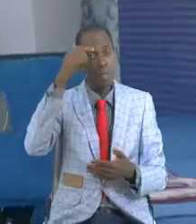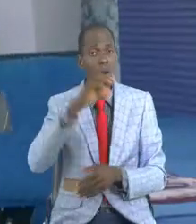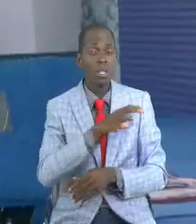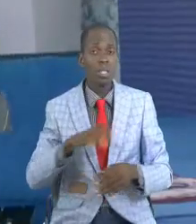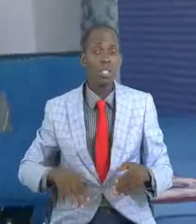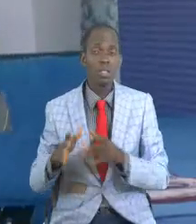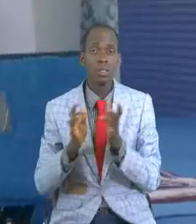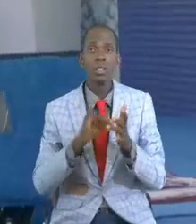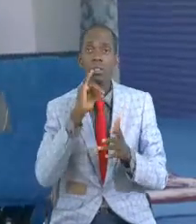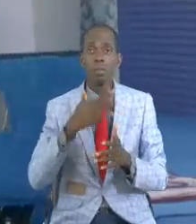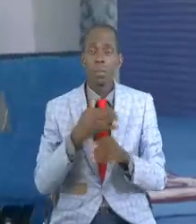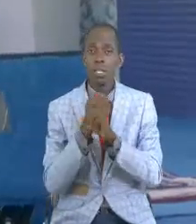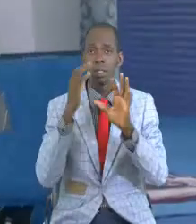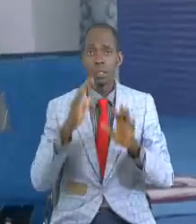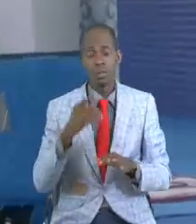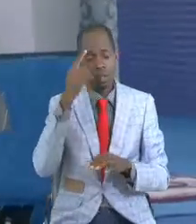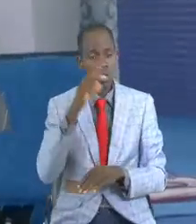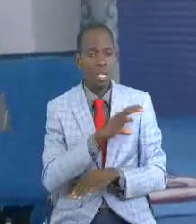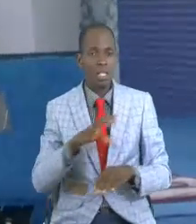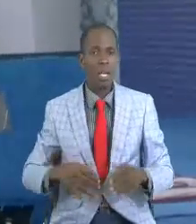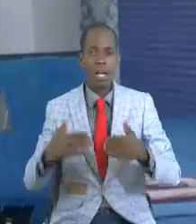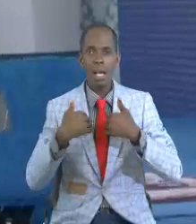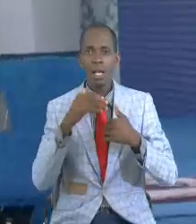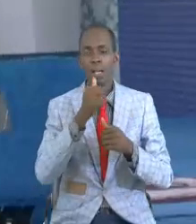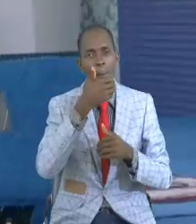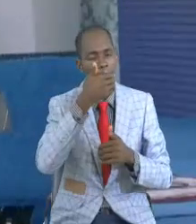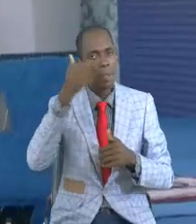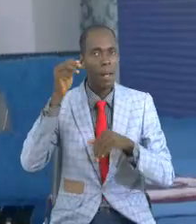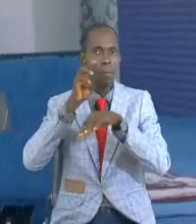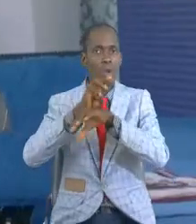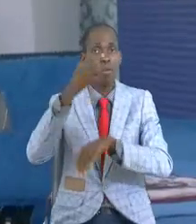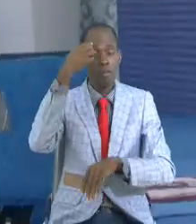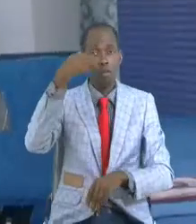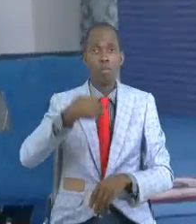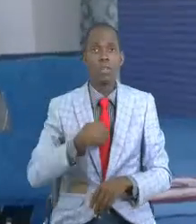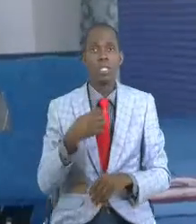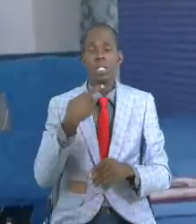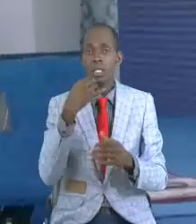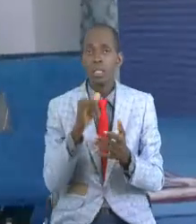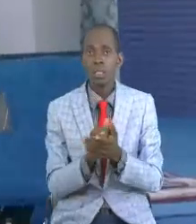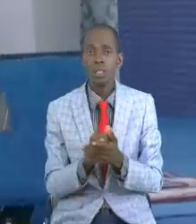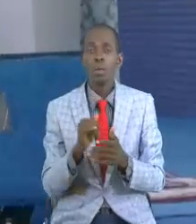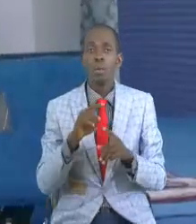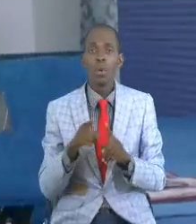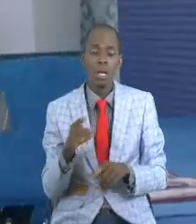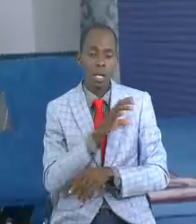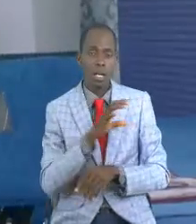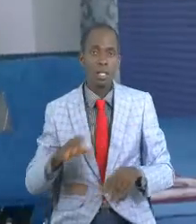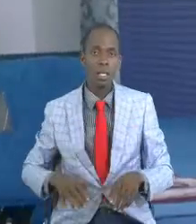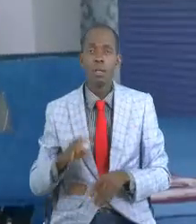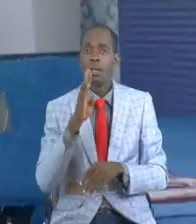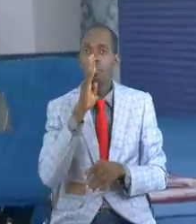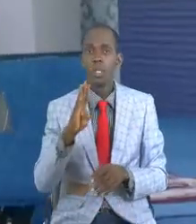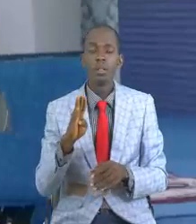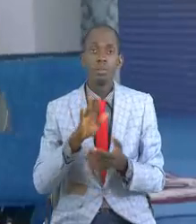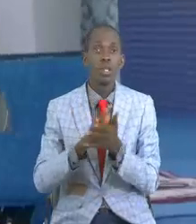and because Christ has a better ministry for me. It says, but Christ being come and high